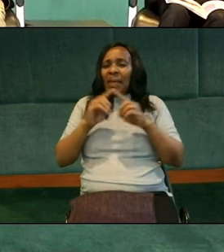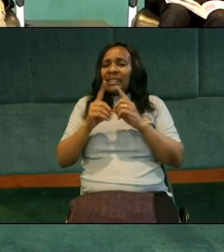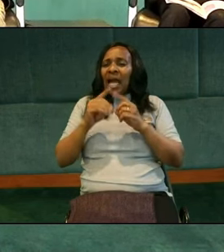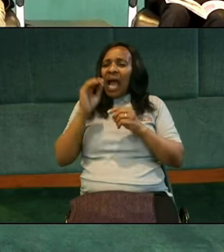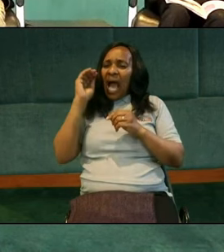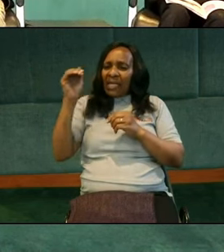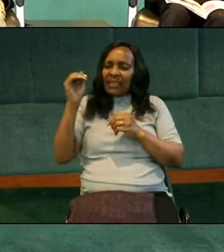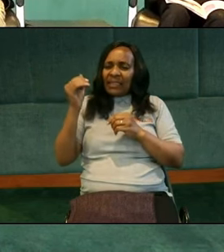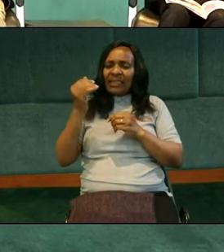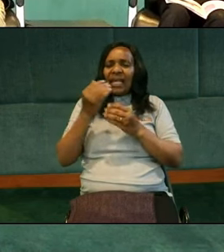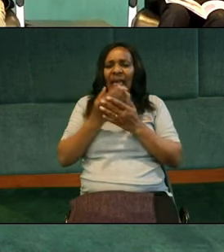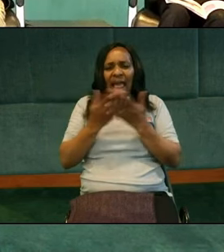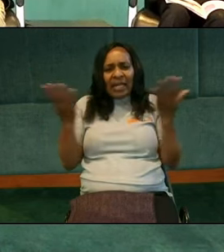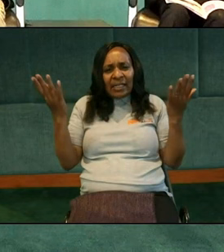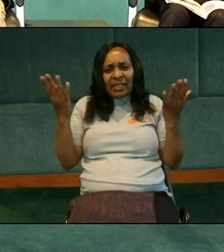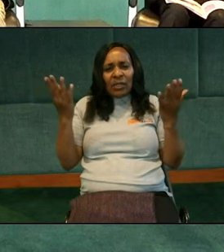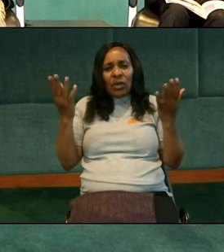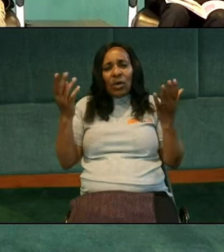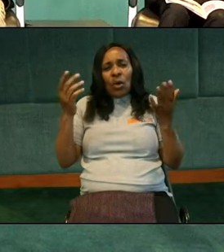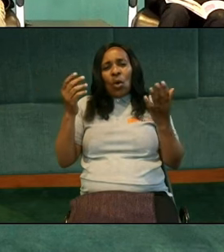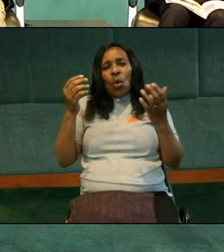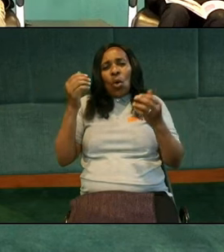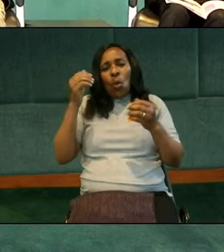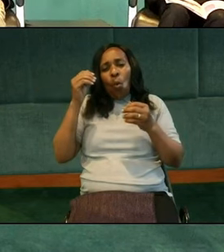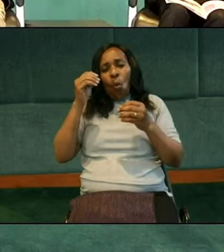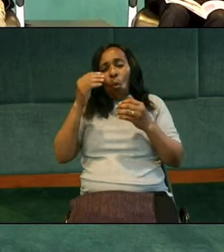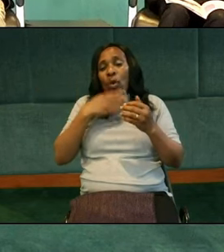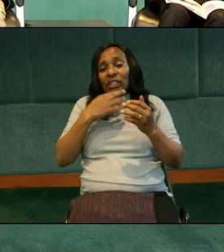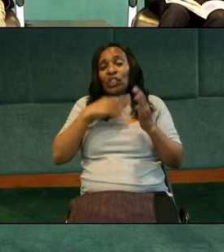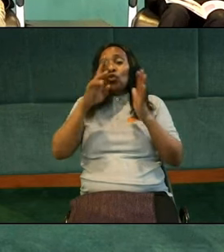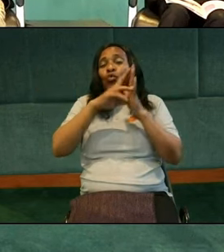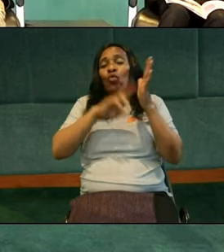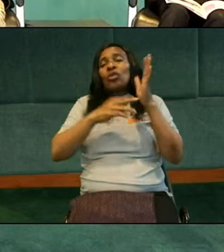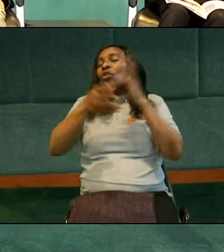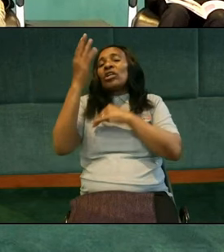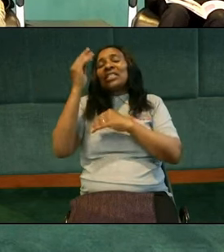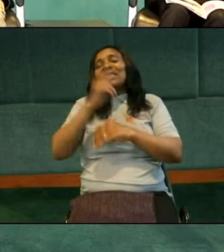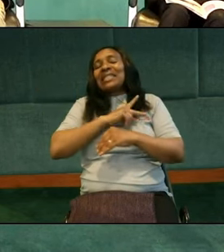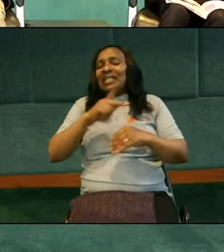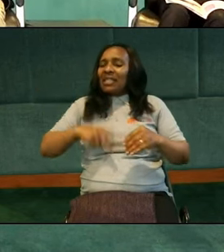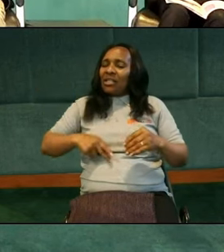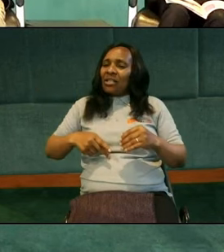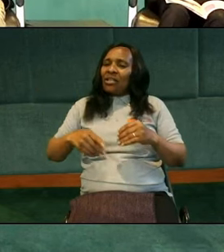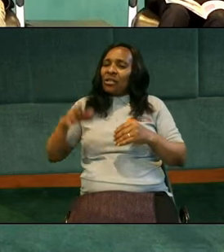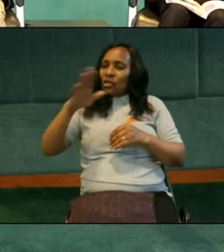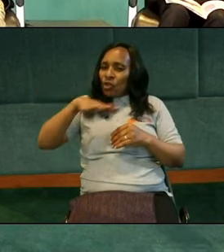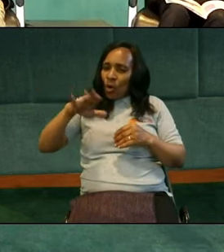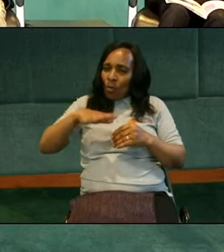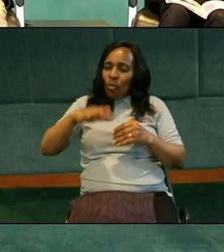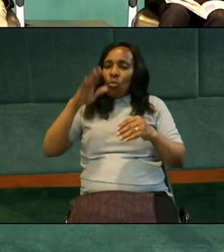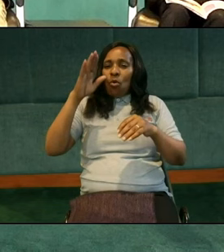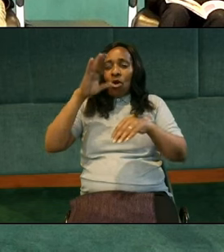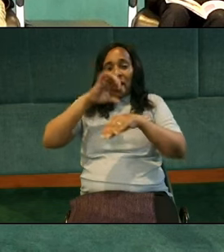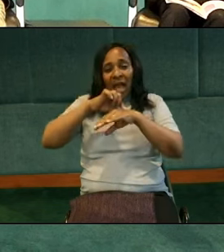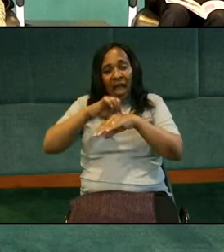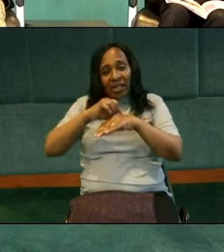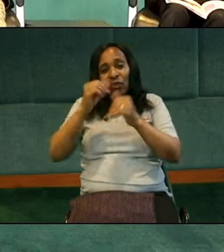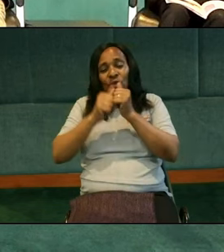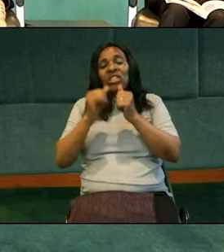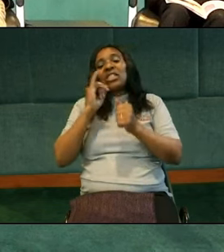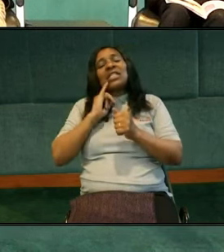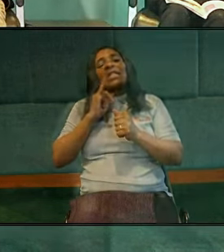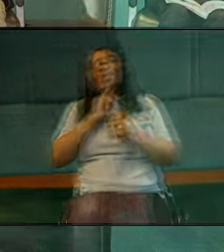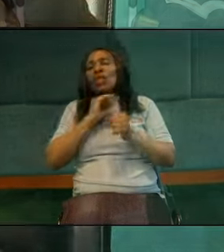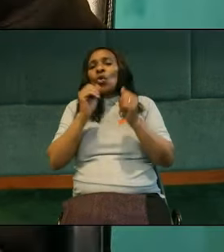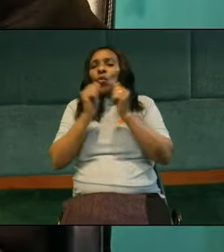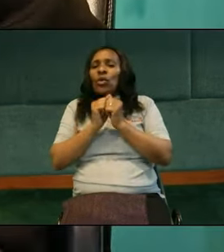which is righteous in my view, because he wanted to rule God's kingdom. He wanted to rule God's kingdom on earth, which is Israel,